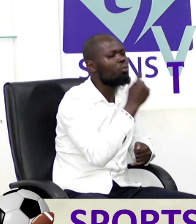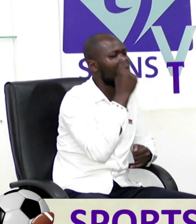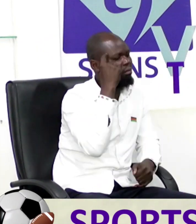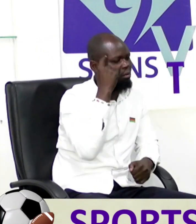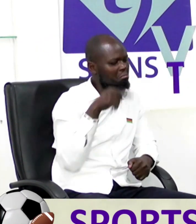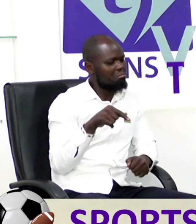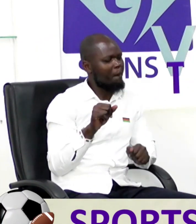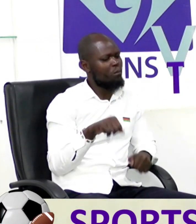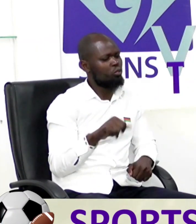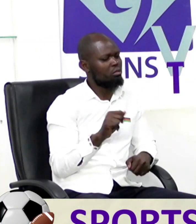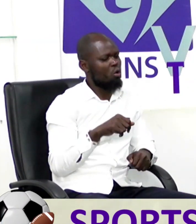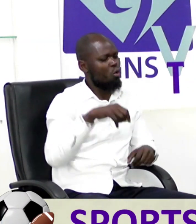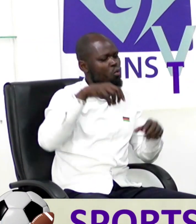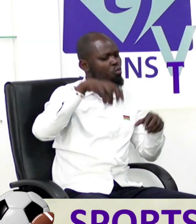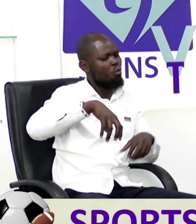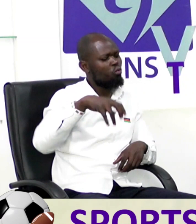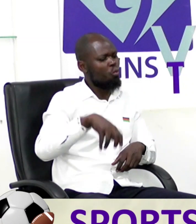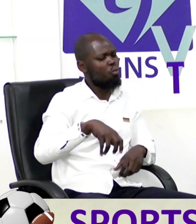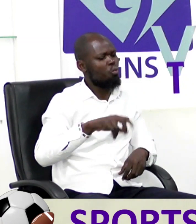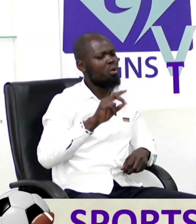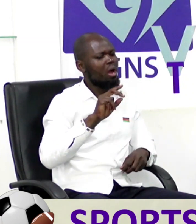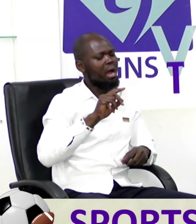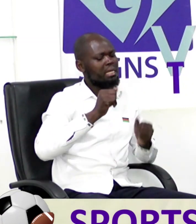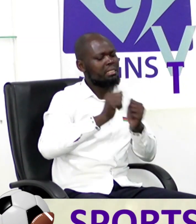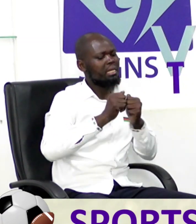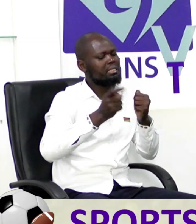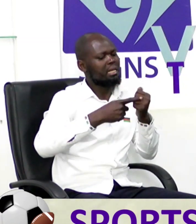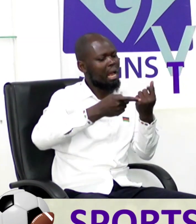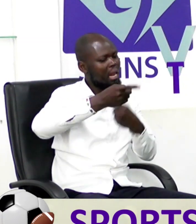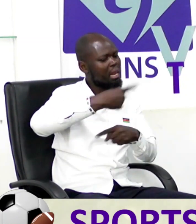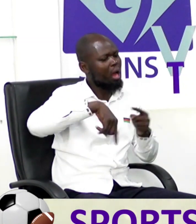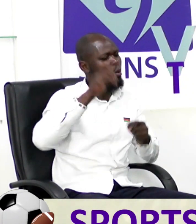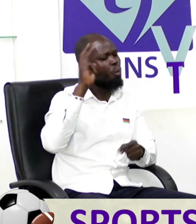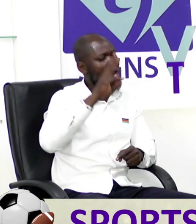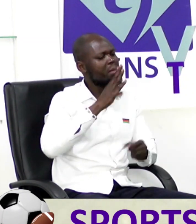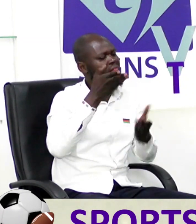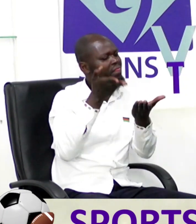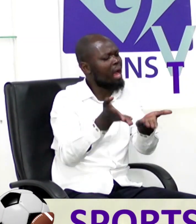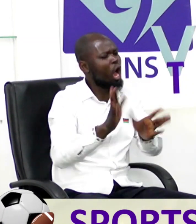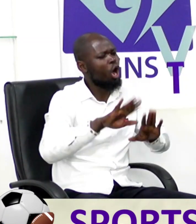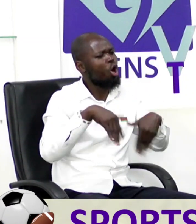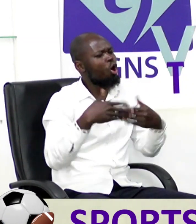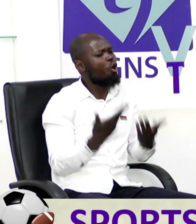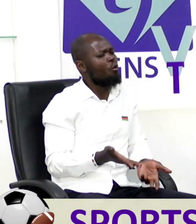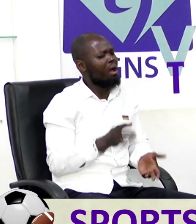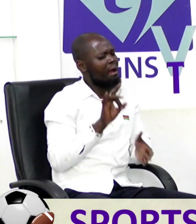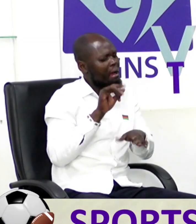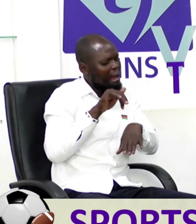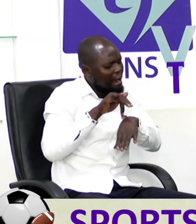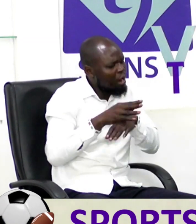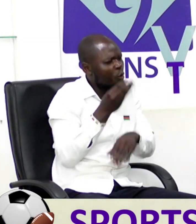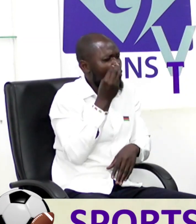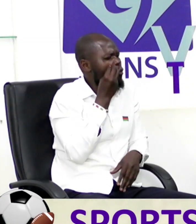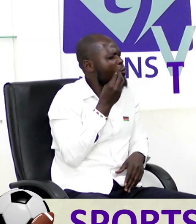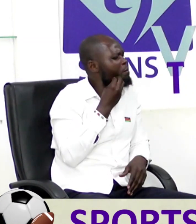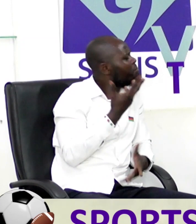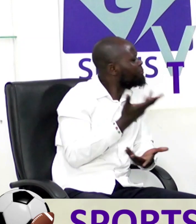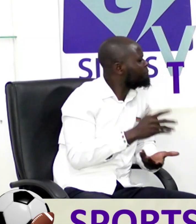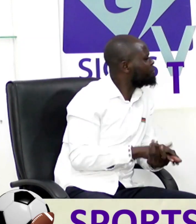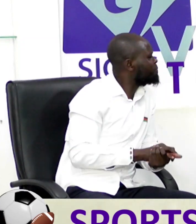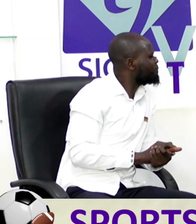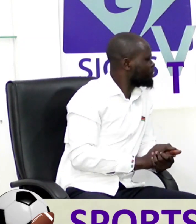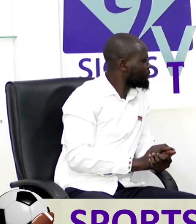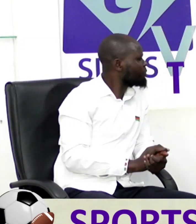just as you can agree with Tunisia and Mali. Now the round of 16 will be there. Do you